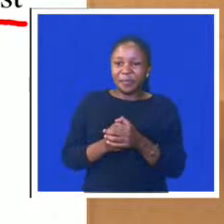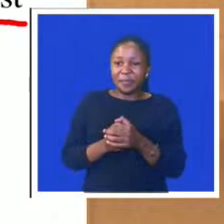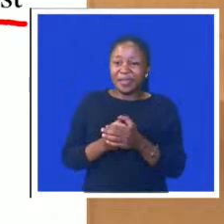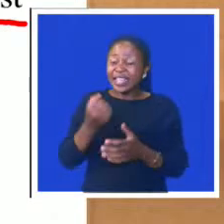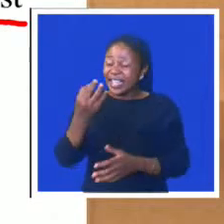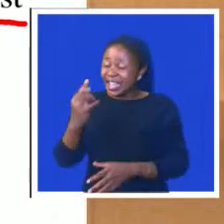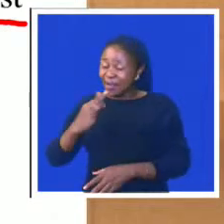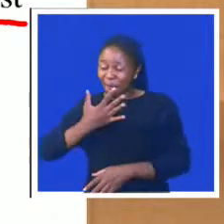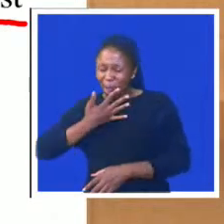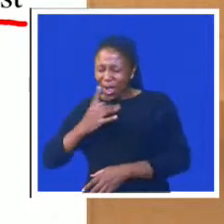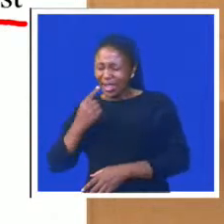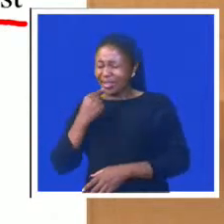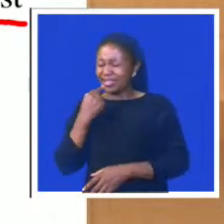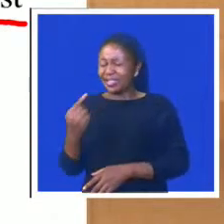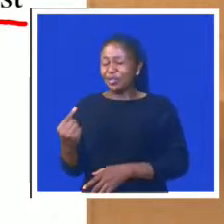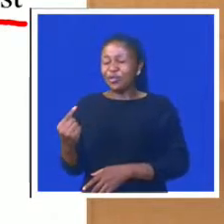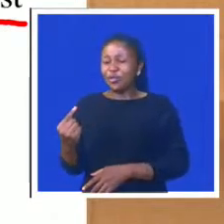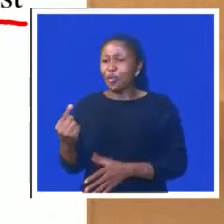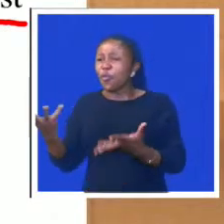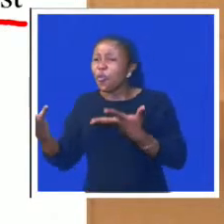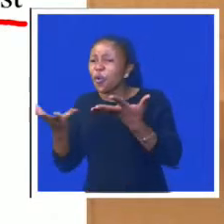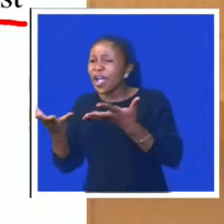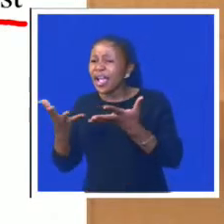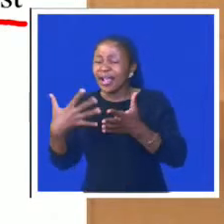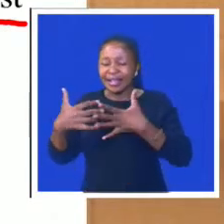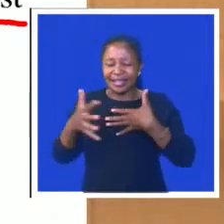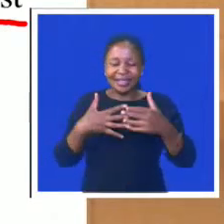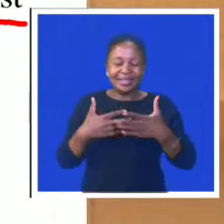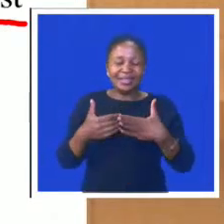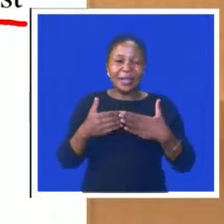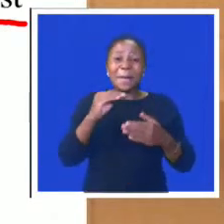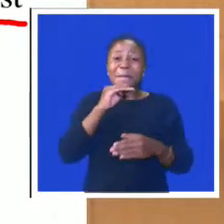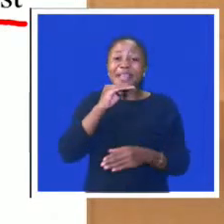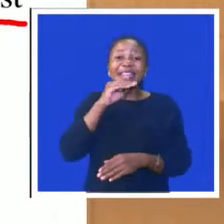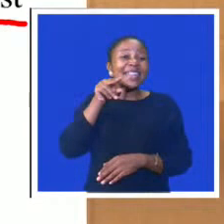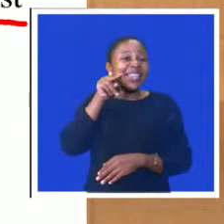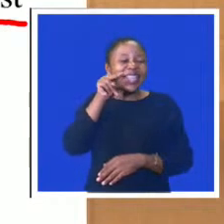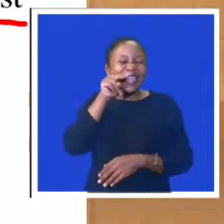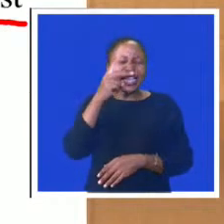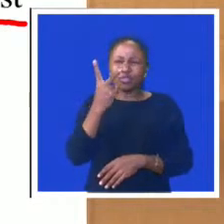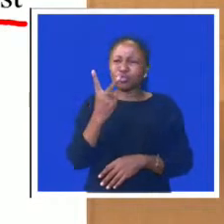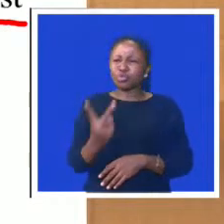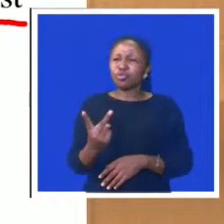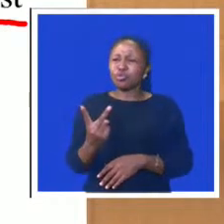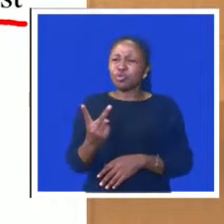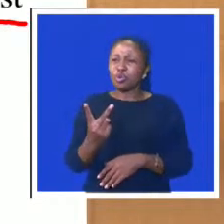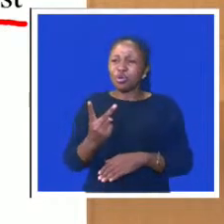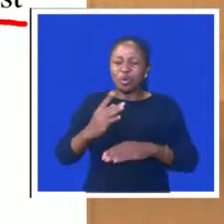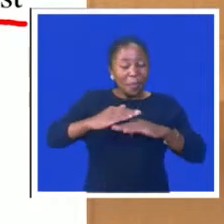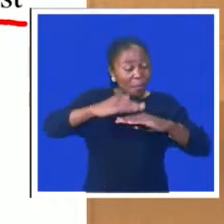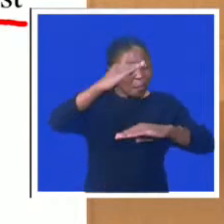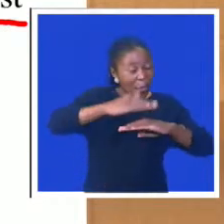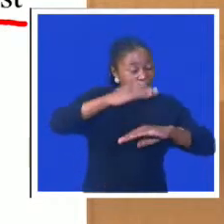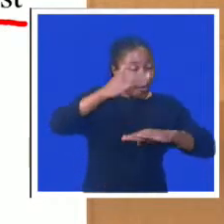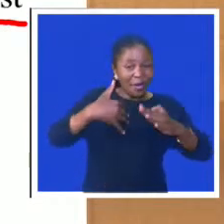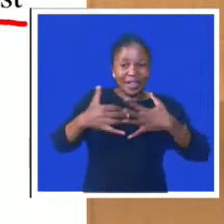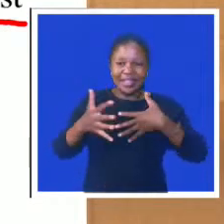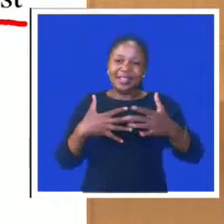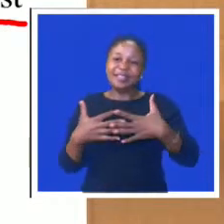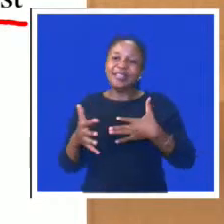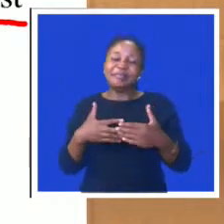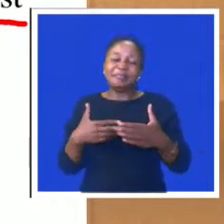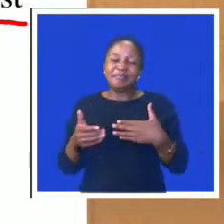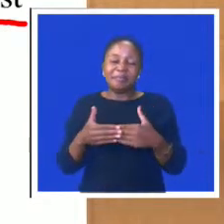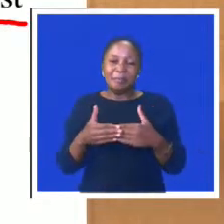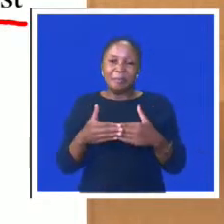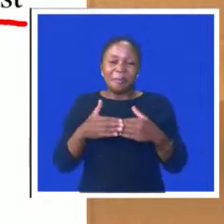an object, there must be 2 or more objects. And lastly, we